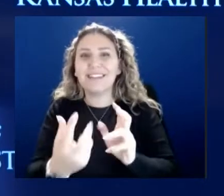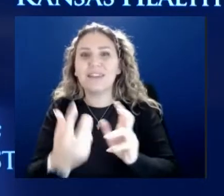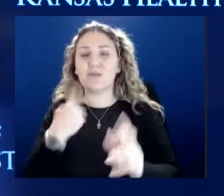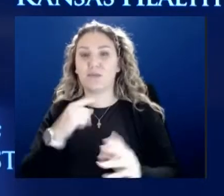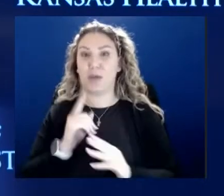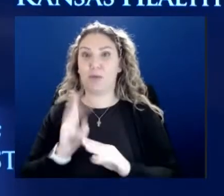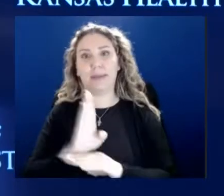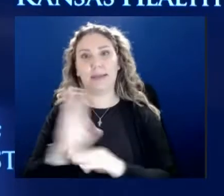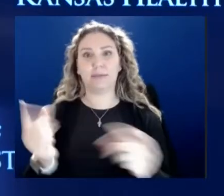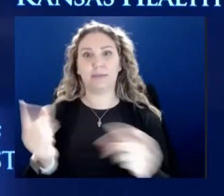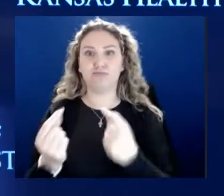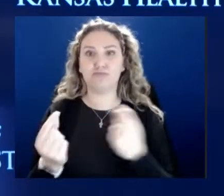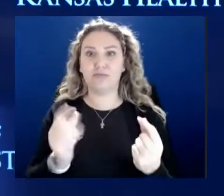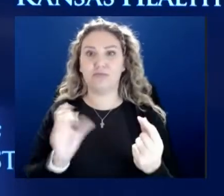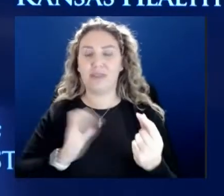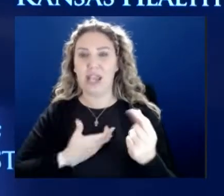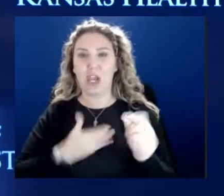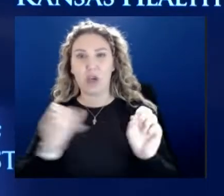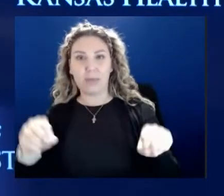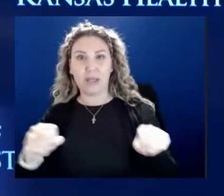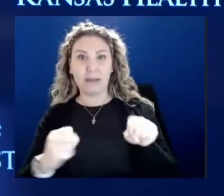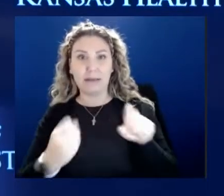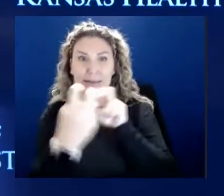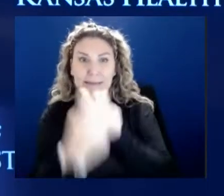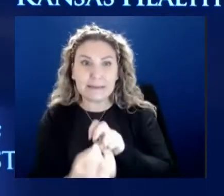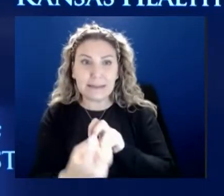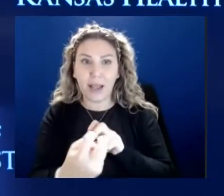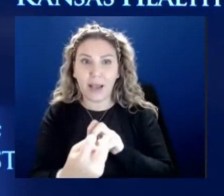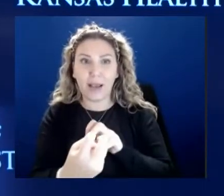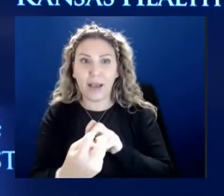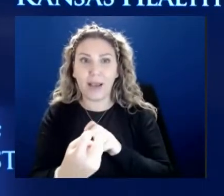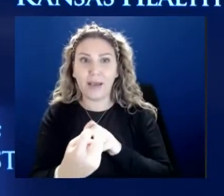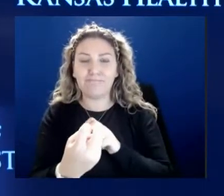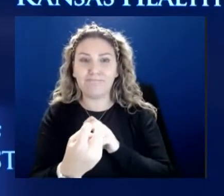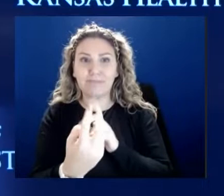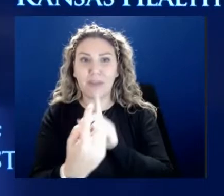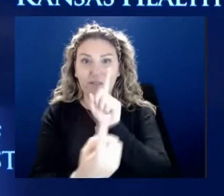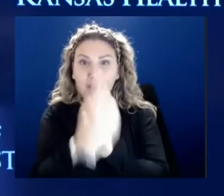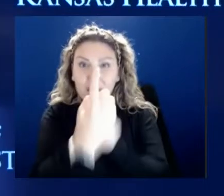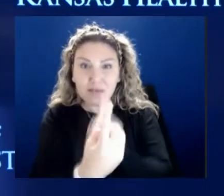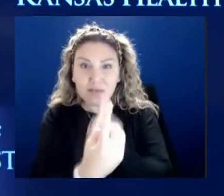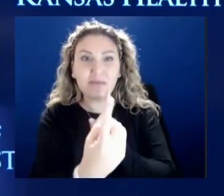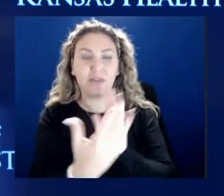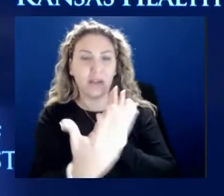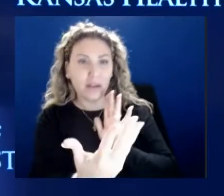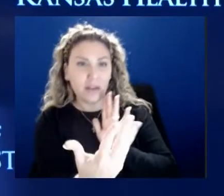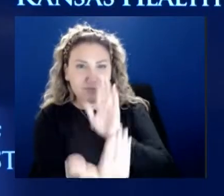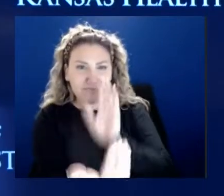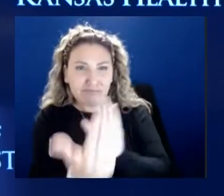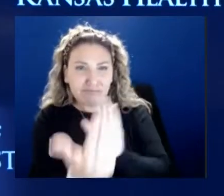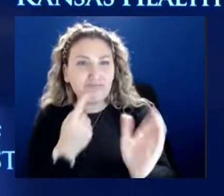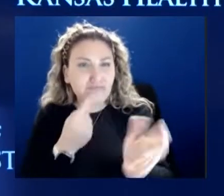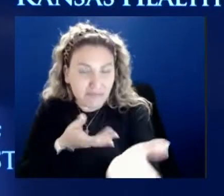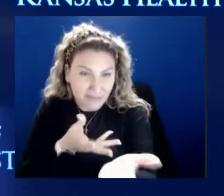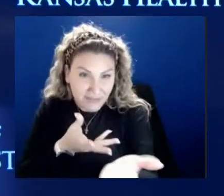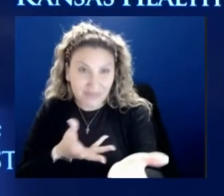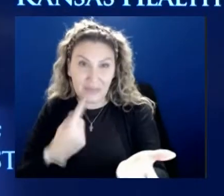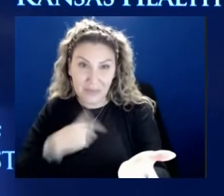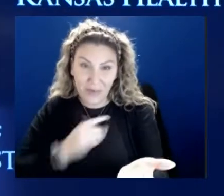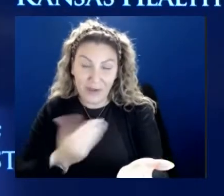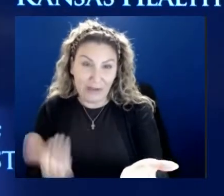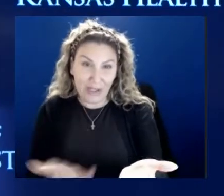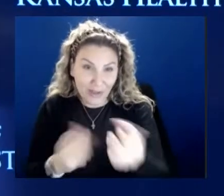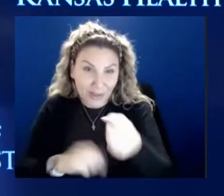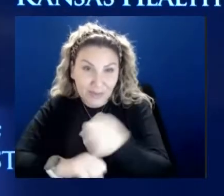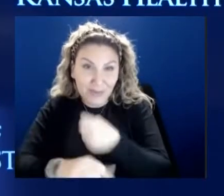ability to actually sit down and face-to-face with our kids, ask them the questions, let them know that we're always here no matter what. But there is some research that shows